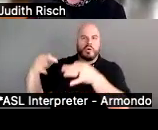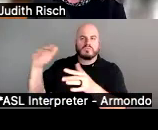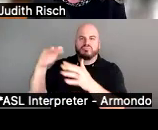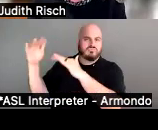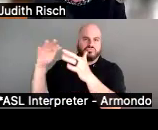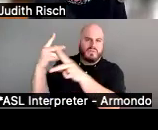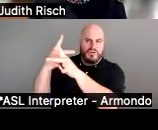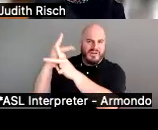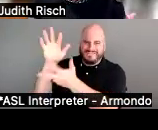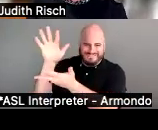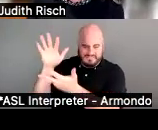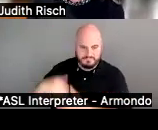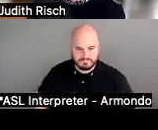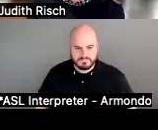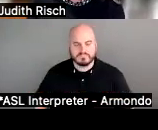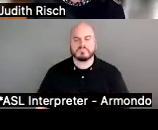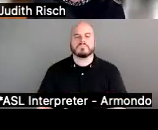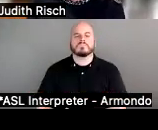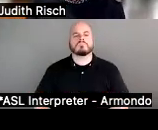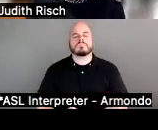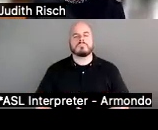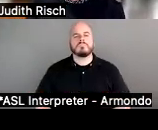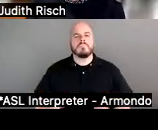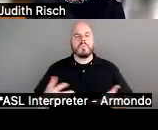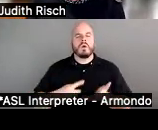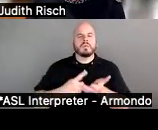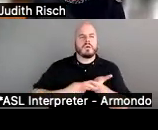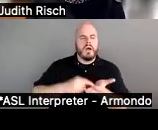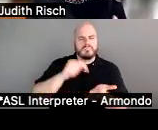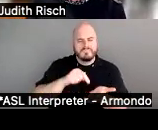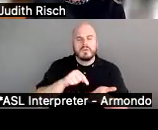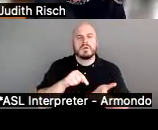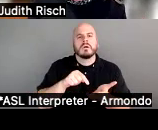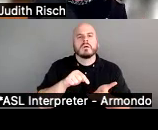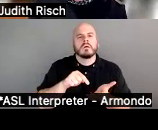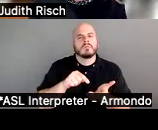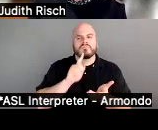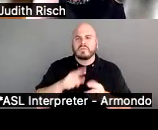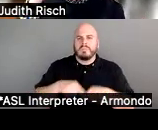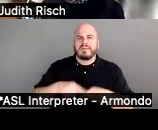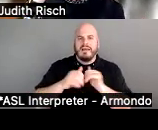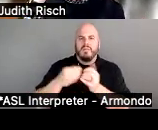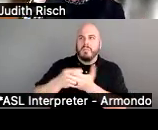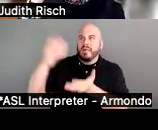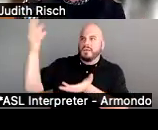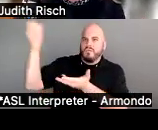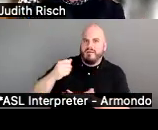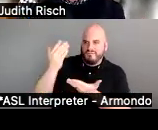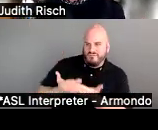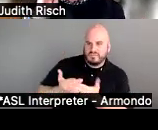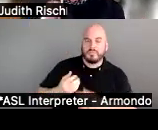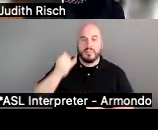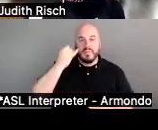said, what it talks about is it just depends how the money comes in. So if we're a major